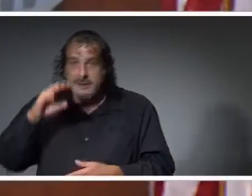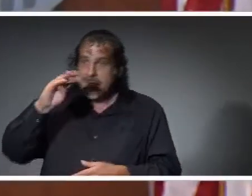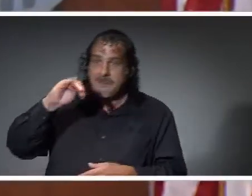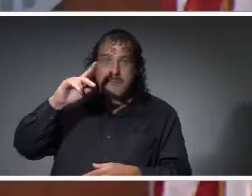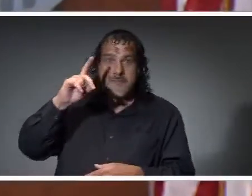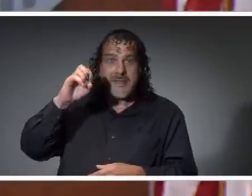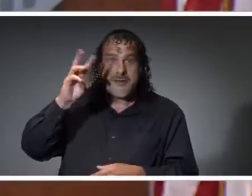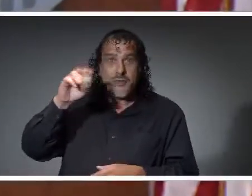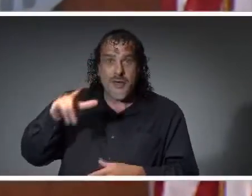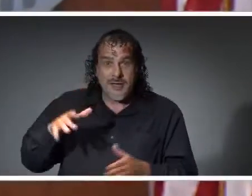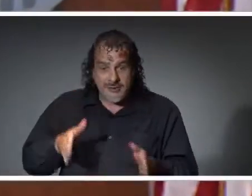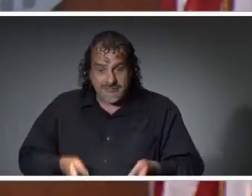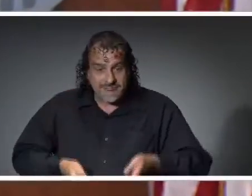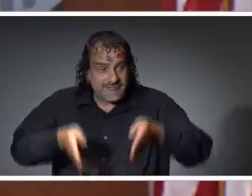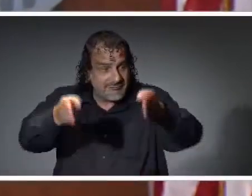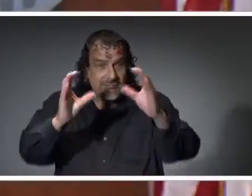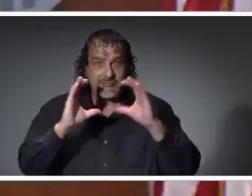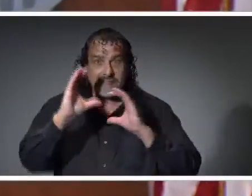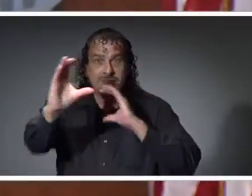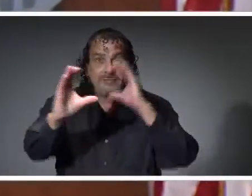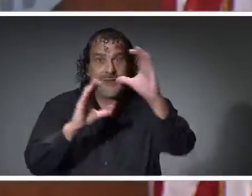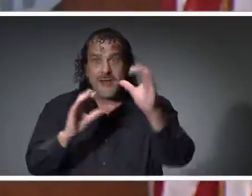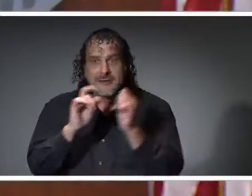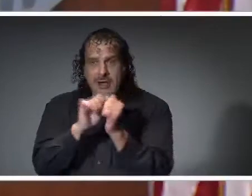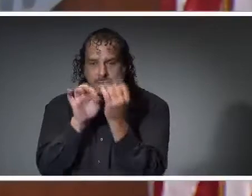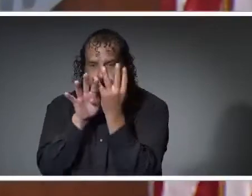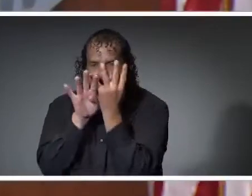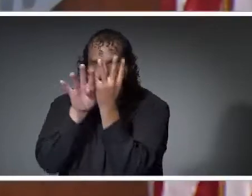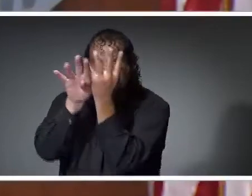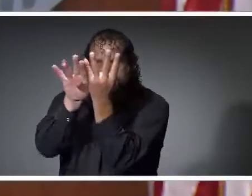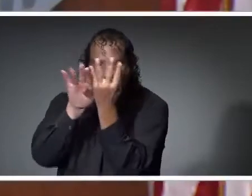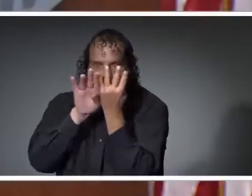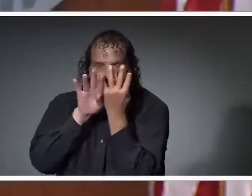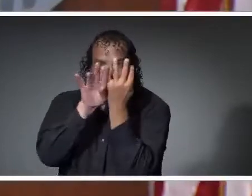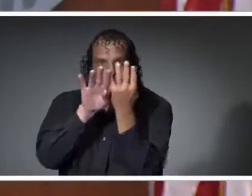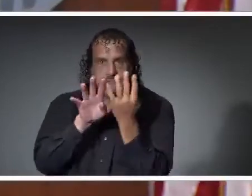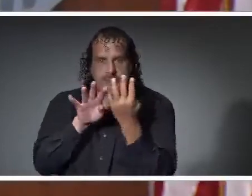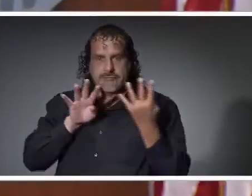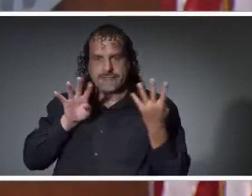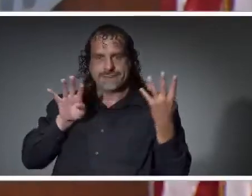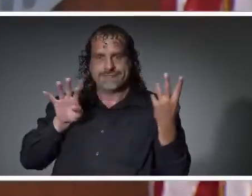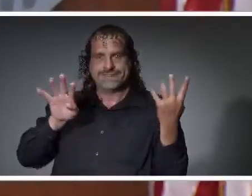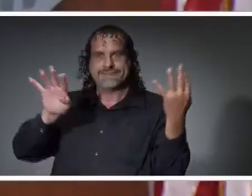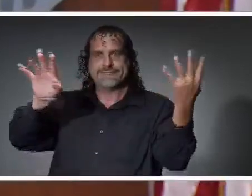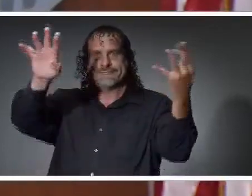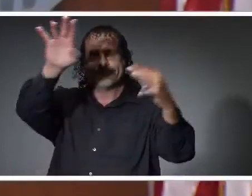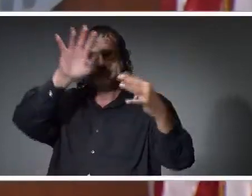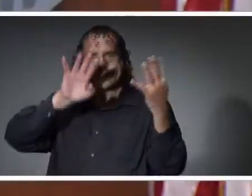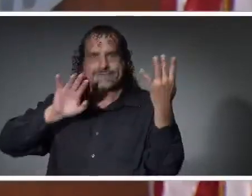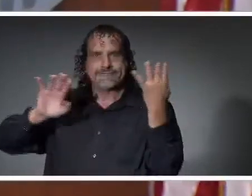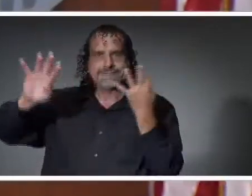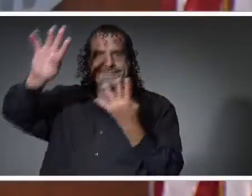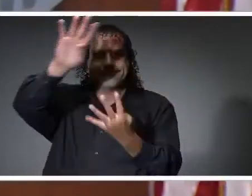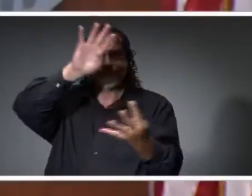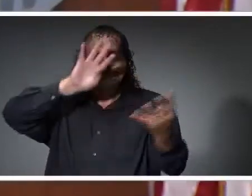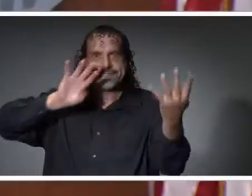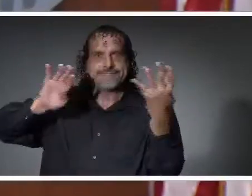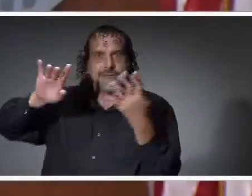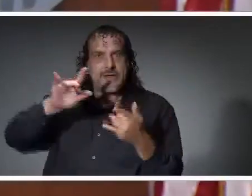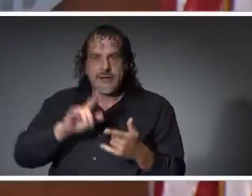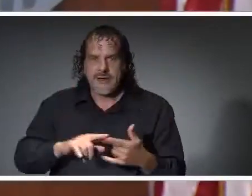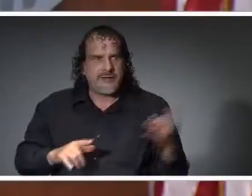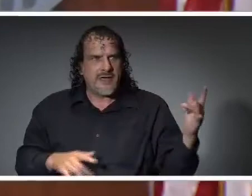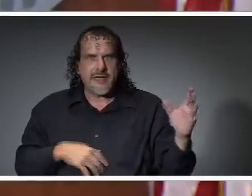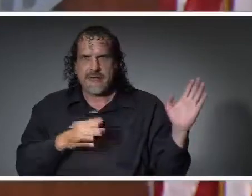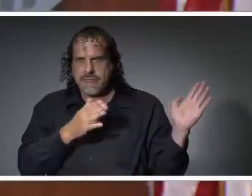not going to be very, very tight and compressed. It's going to be spread out over the entire fairgrounds. And so literally hours and hours of work has gone